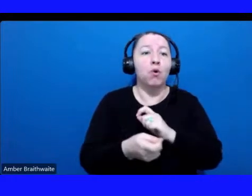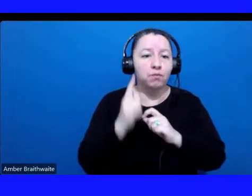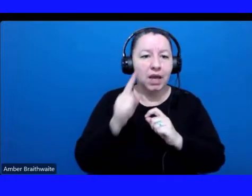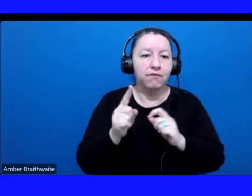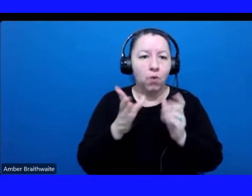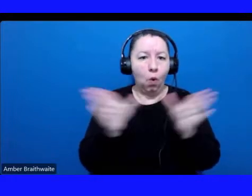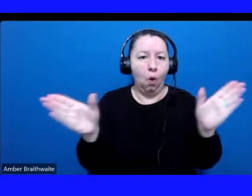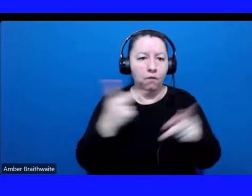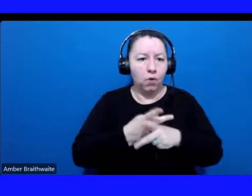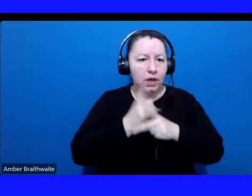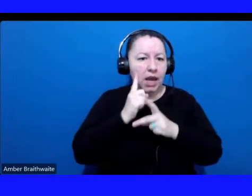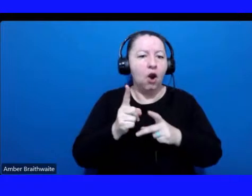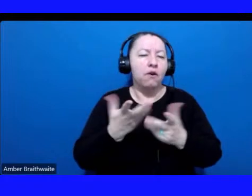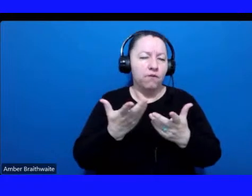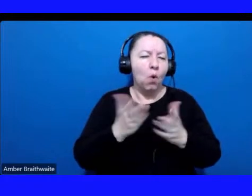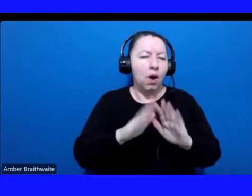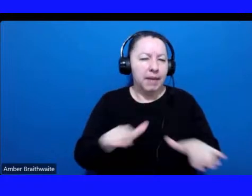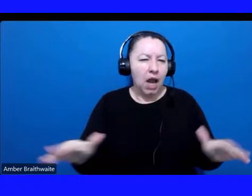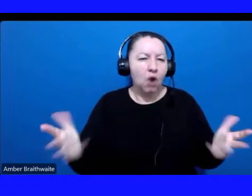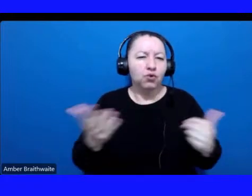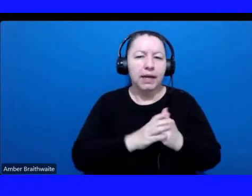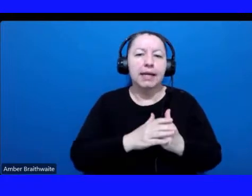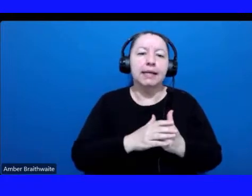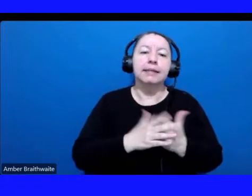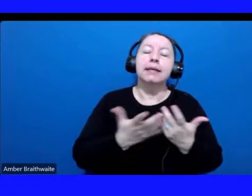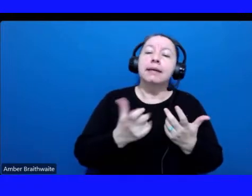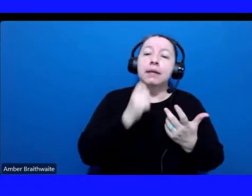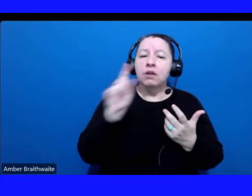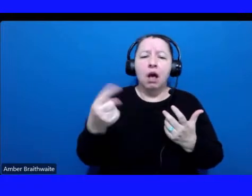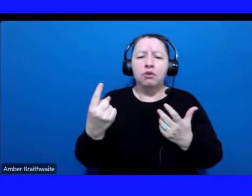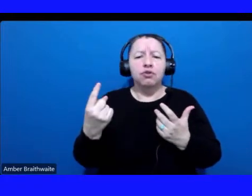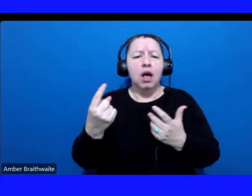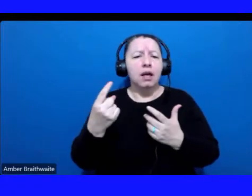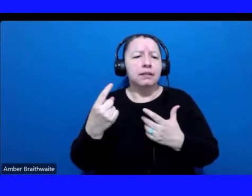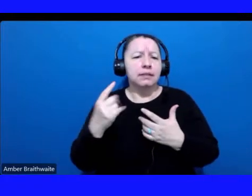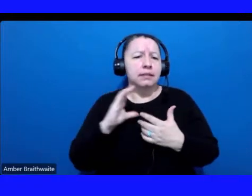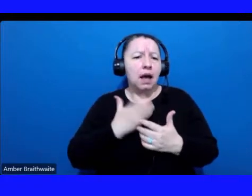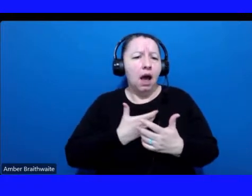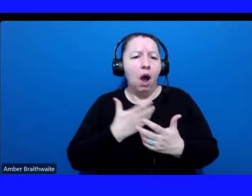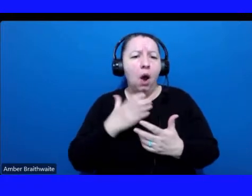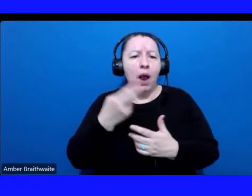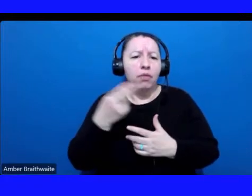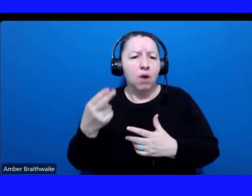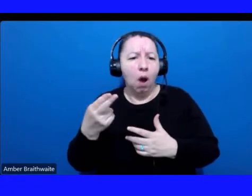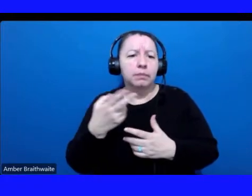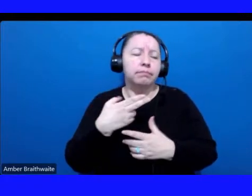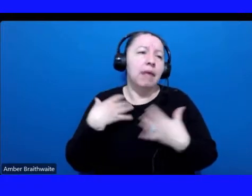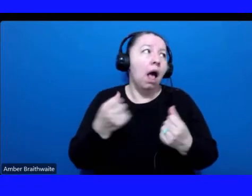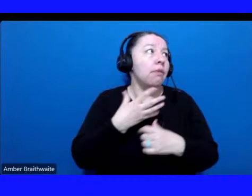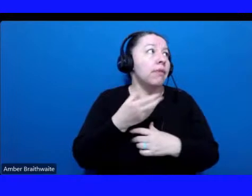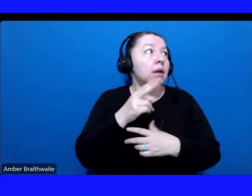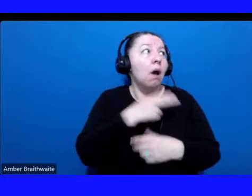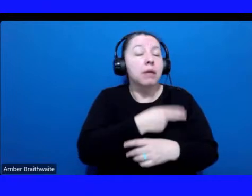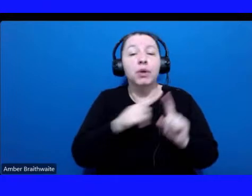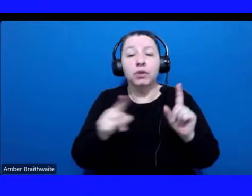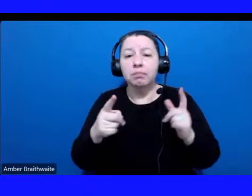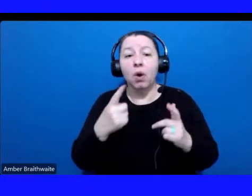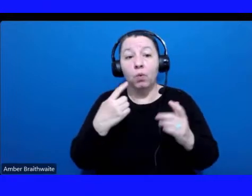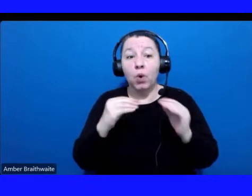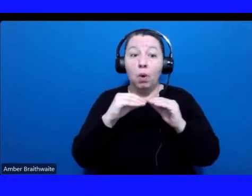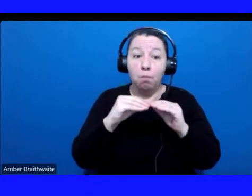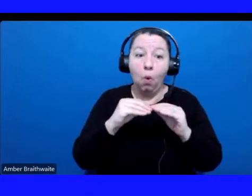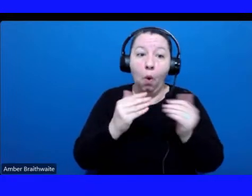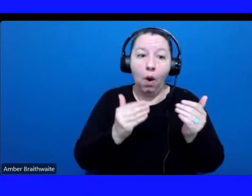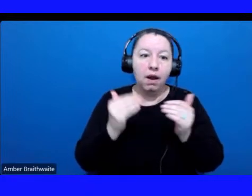those other systems. And we also are expanding. We have those 3 primary sites where we piloted the full